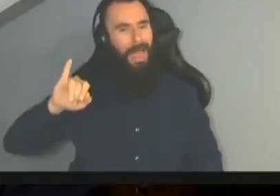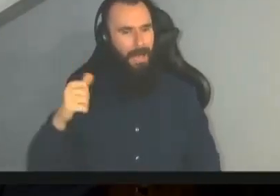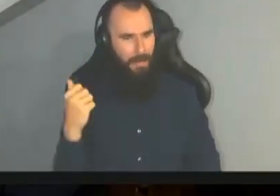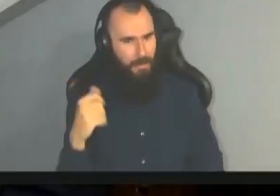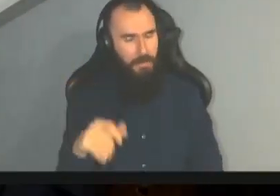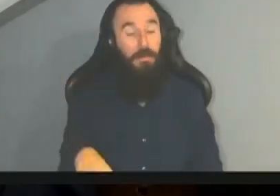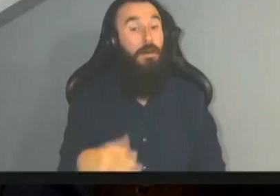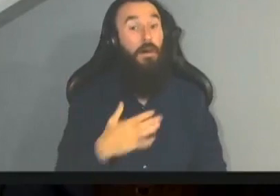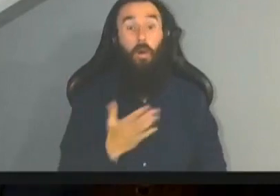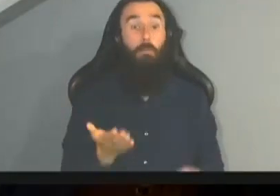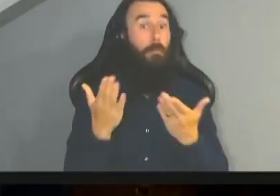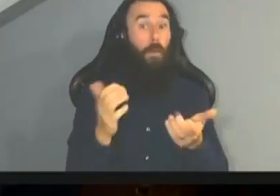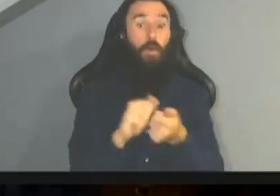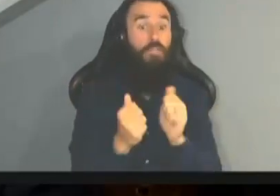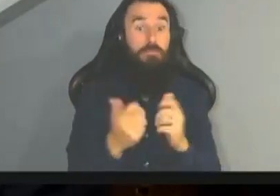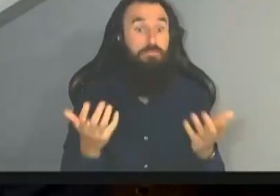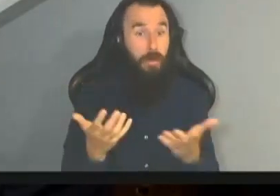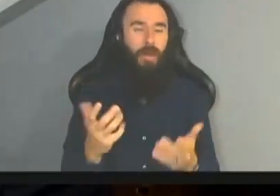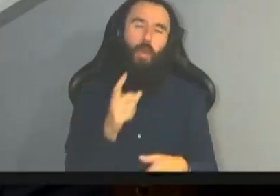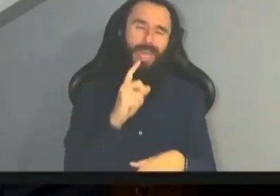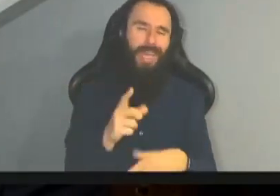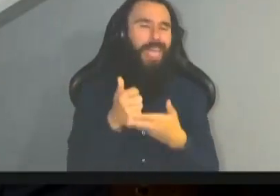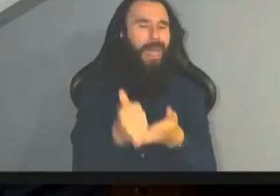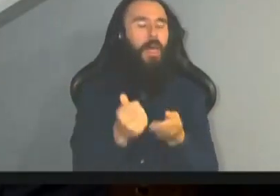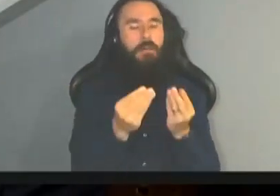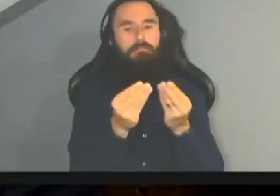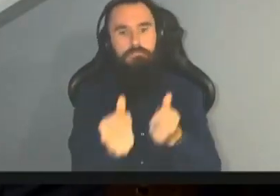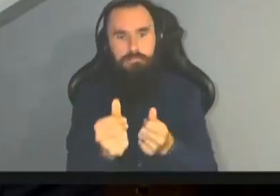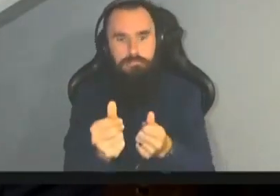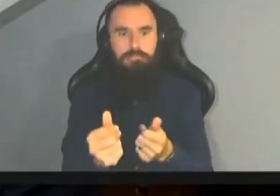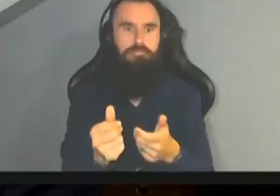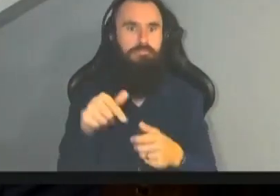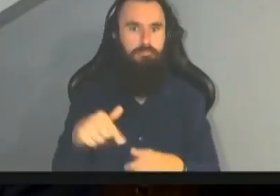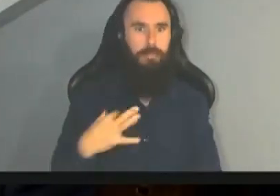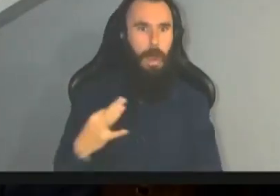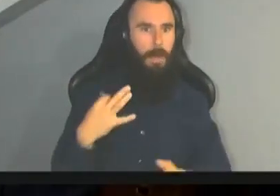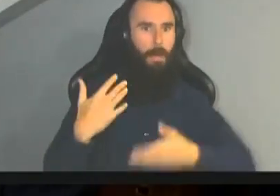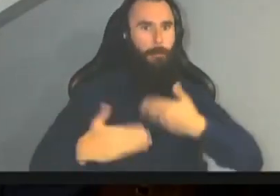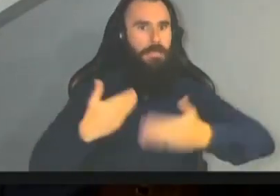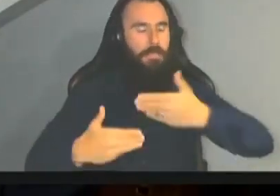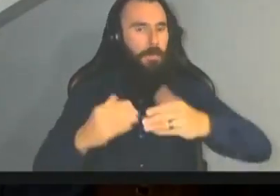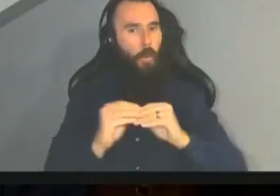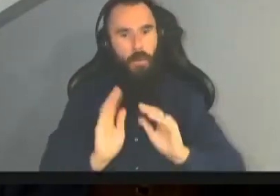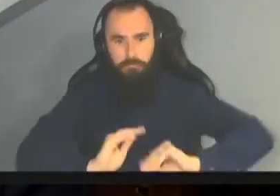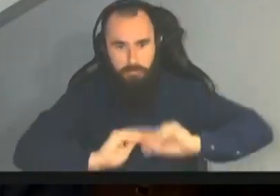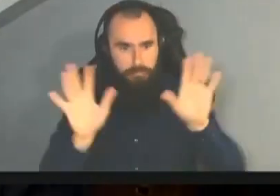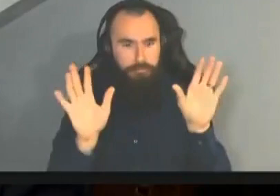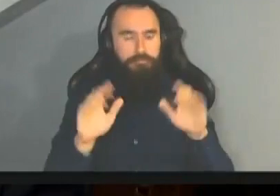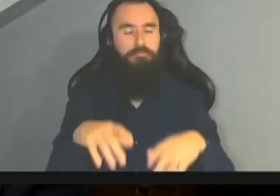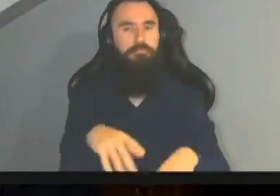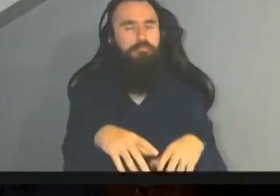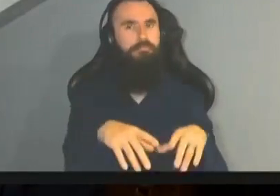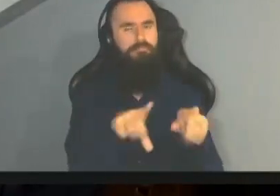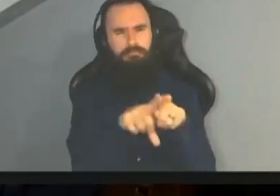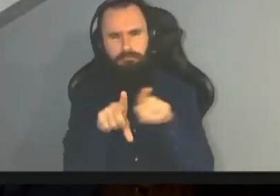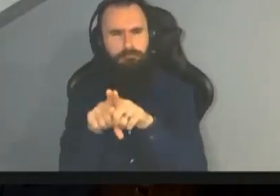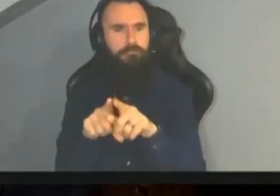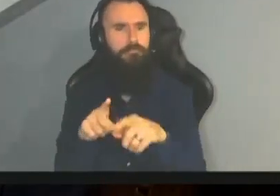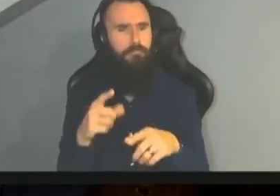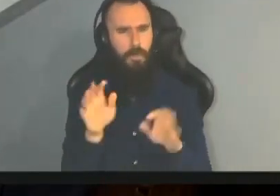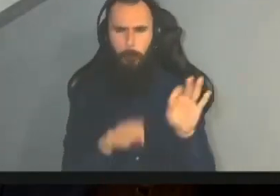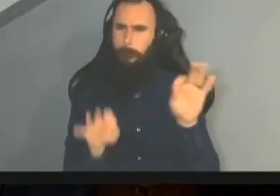proposed changes really streamline the application process, but maintains the important